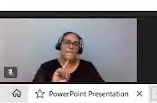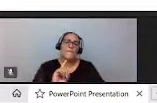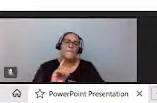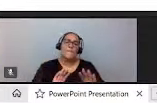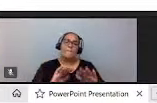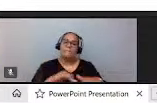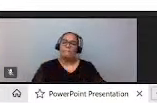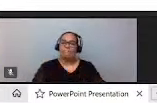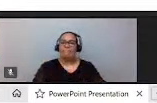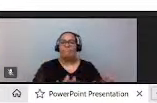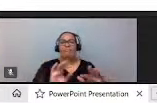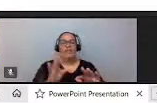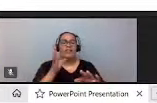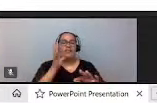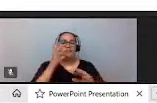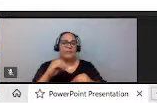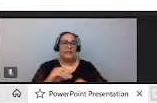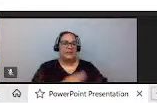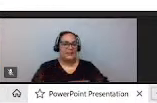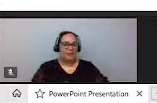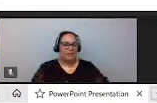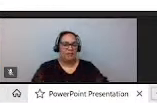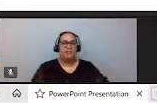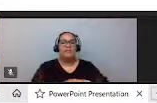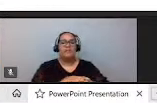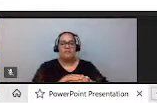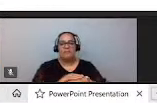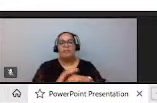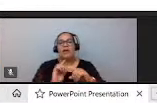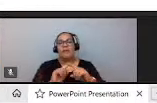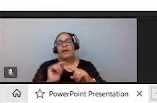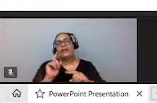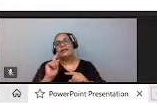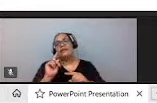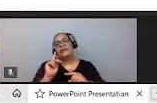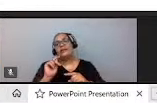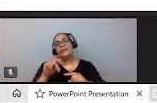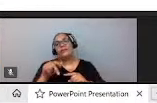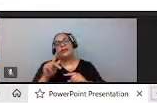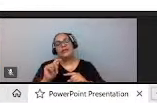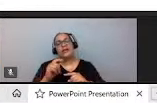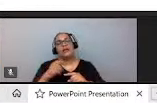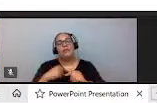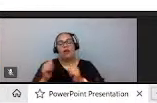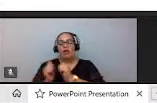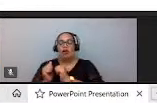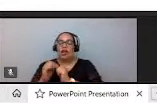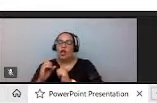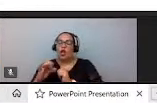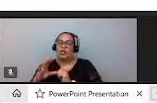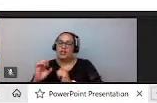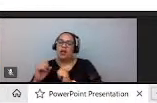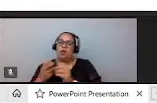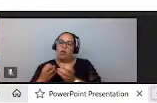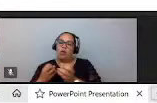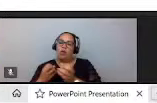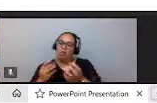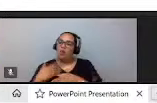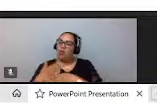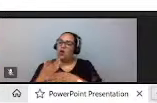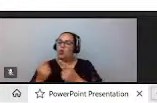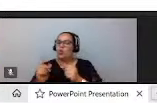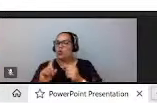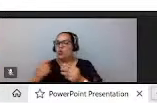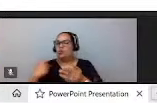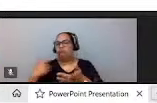flows um at Peaks um and the TPT my colleague Oscar will elude to what work is being